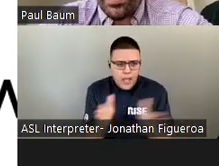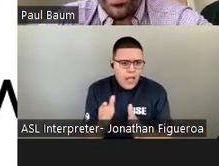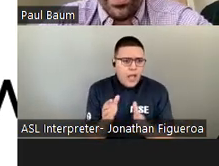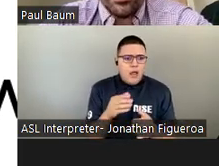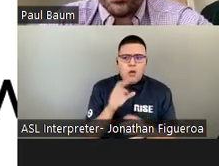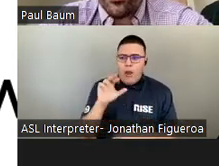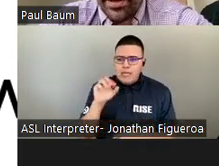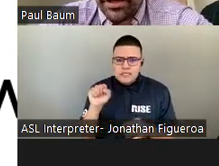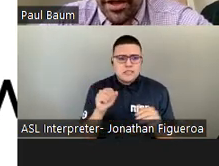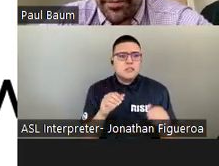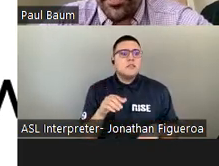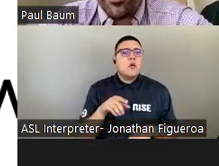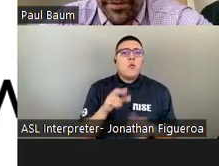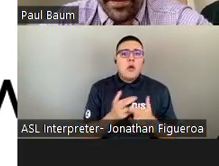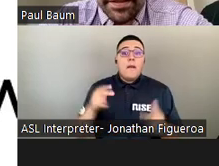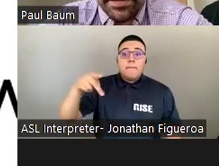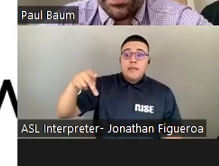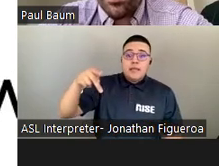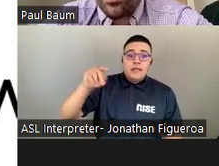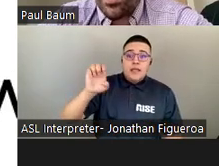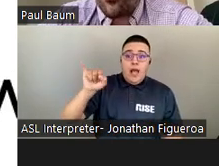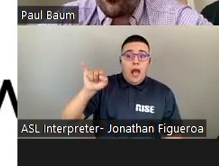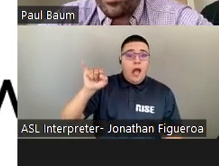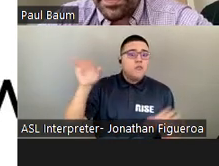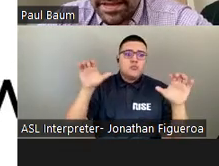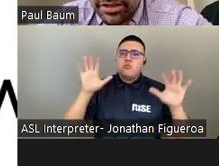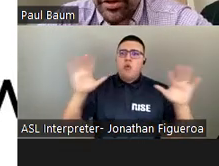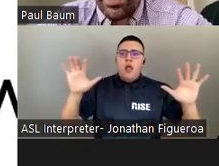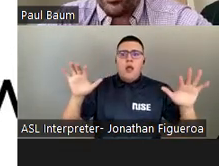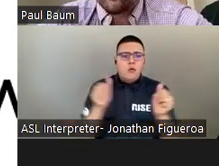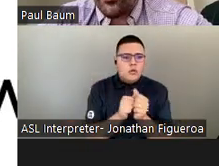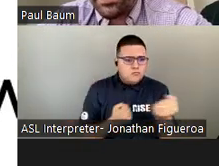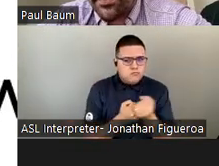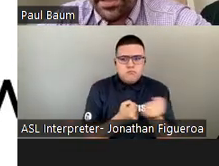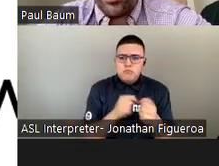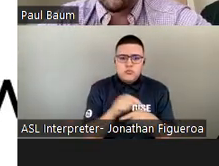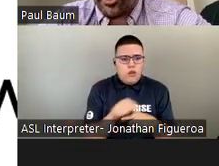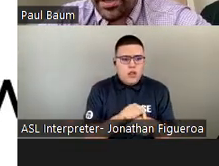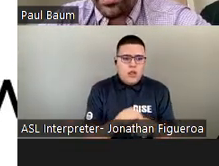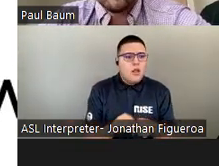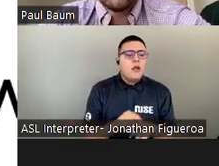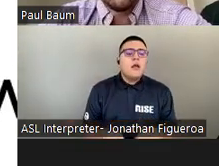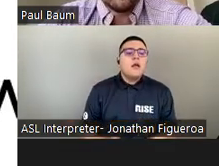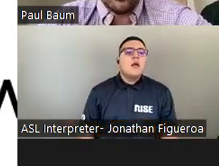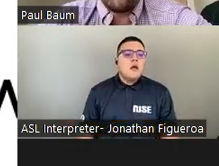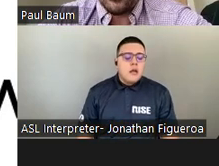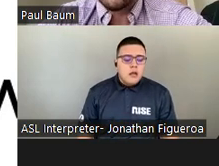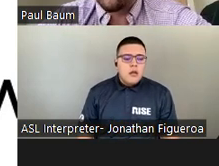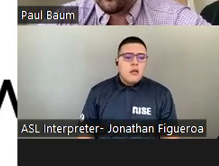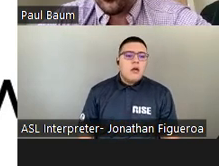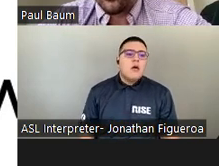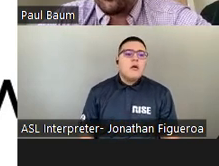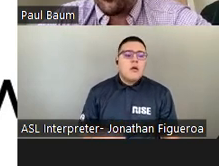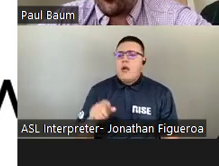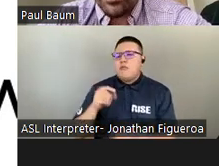that PEI does a great job with this, with the ASSIST training, with some of the other trainings. That's